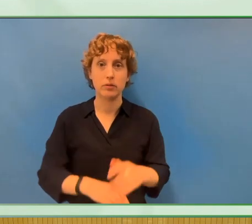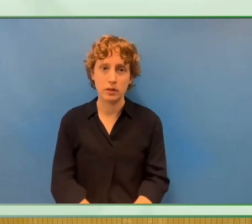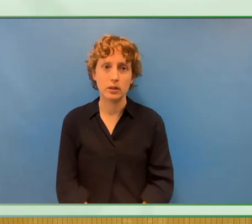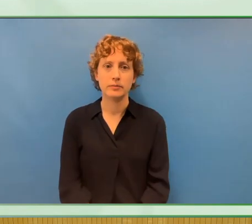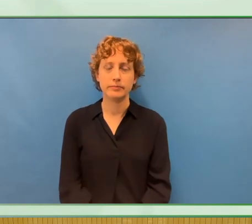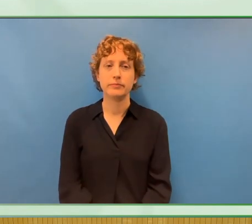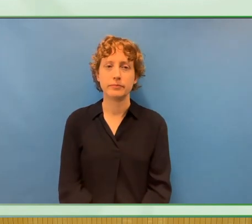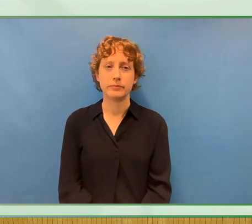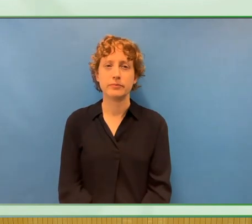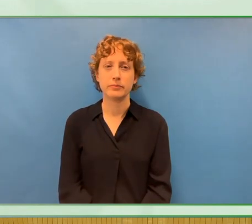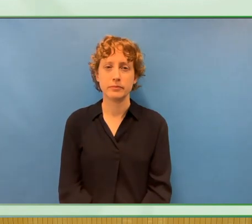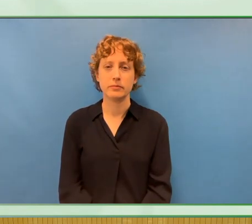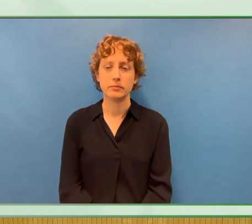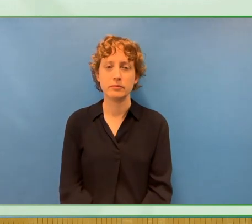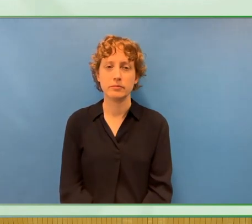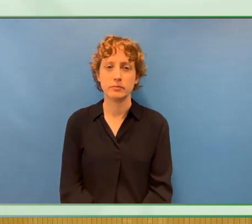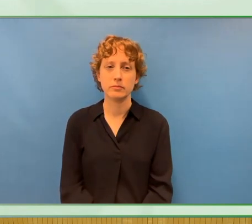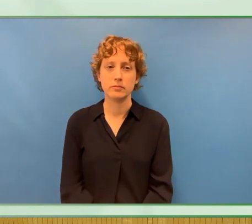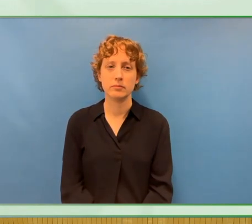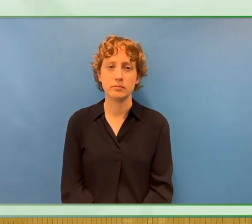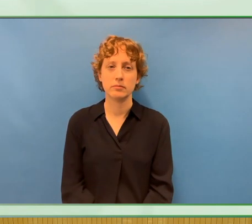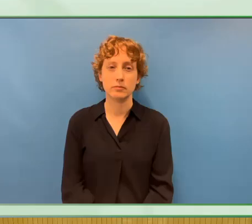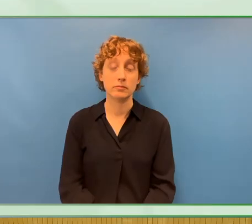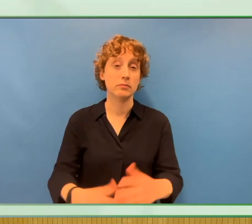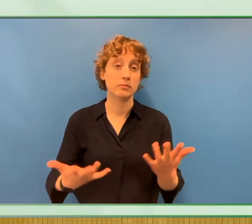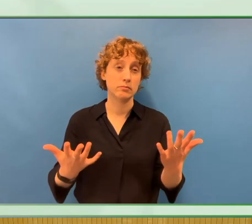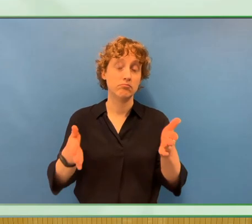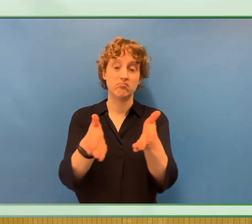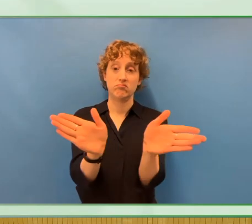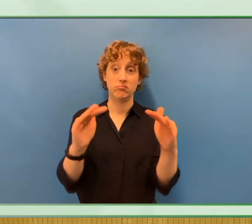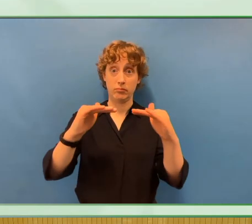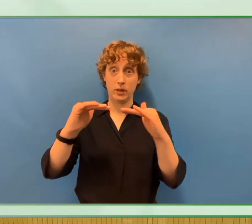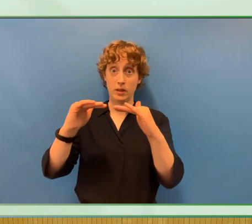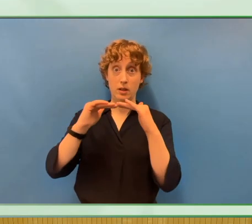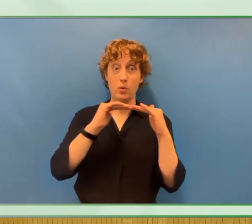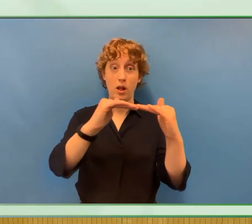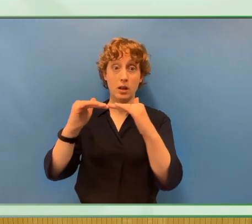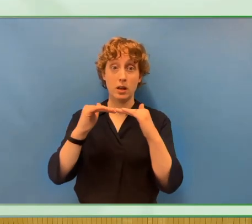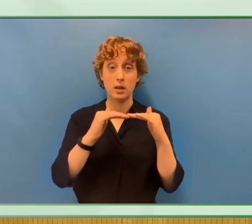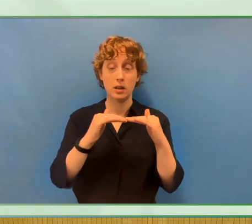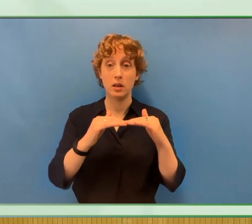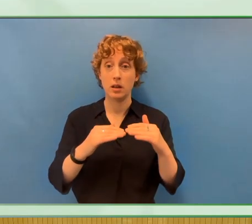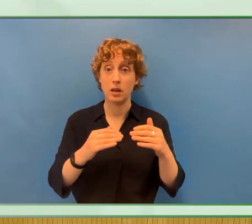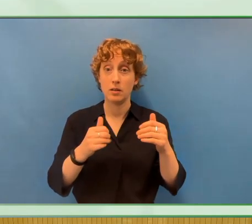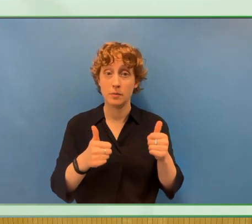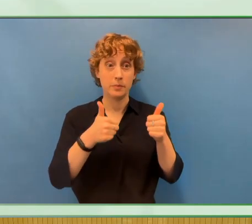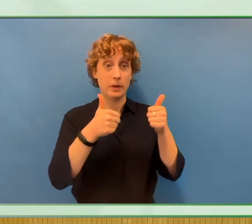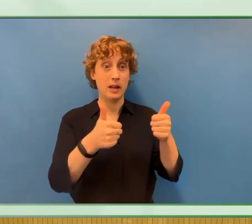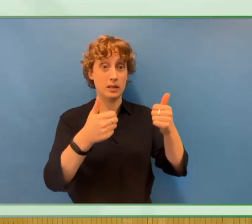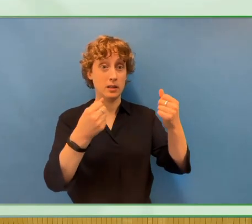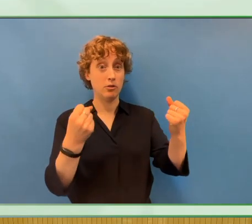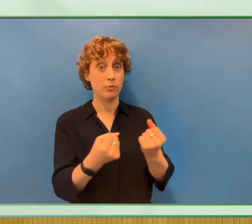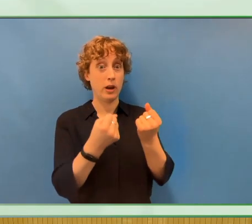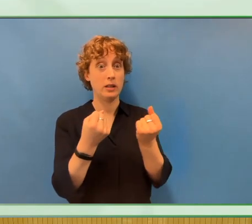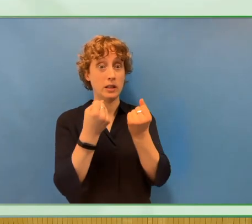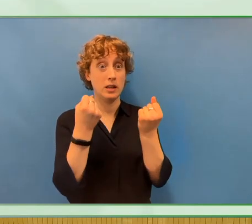DE&I industry isn't seen as best practice. Equity is, because equality doesn't go far